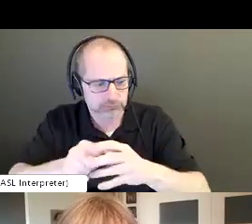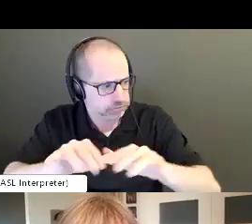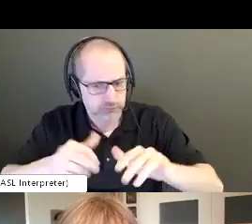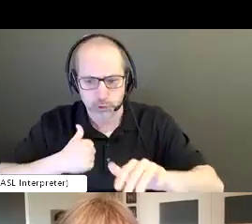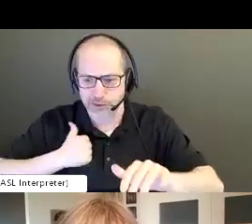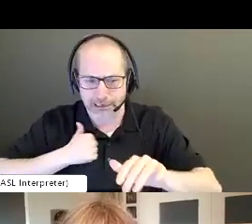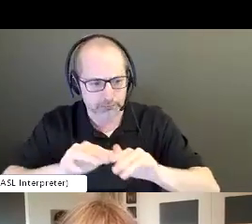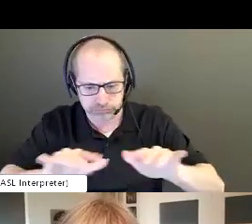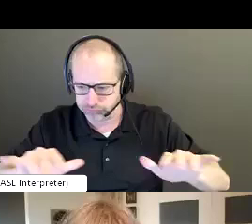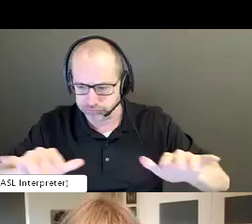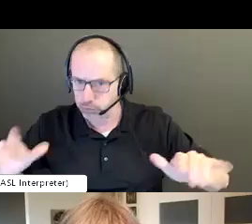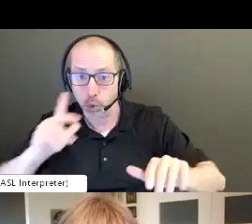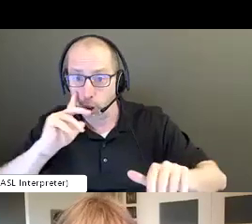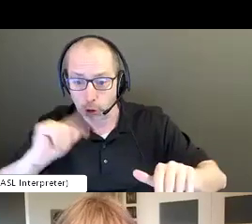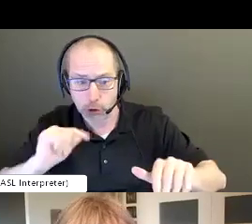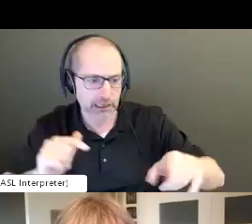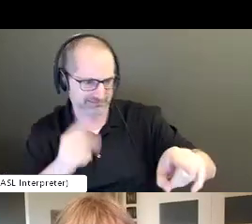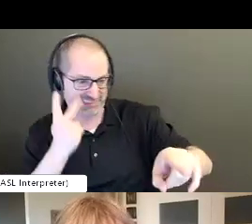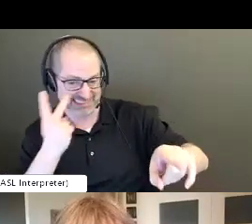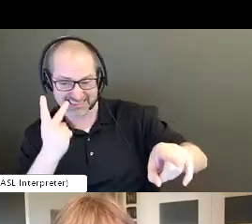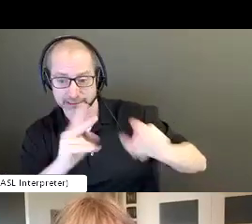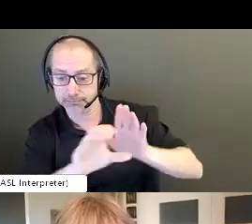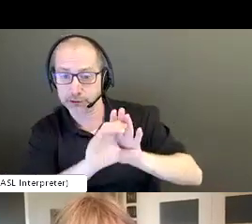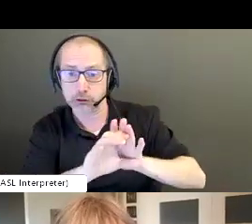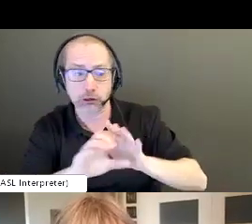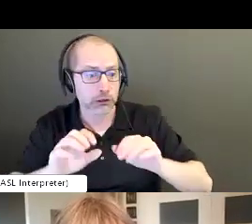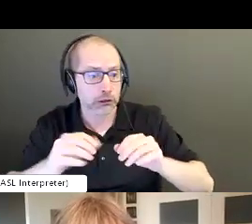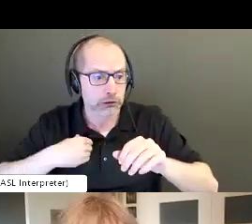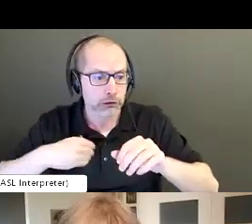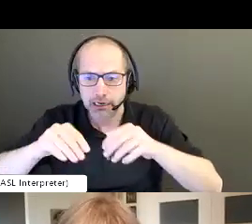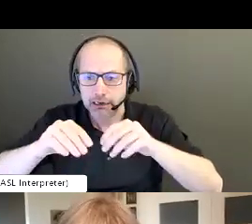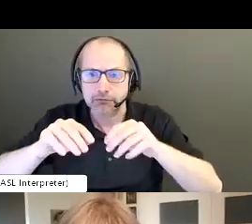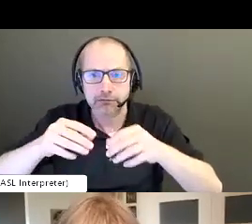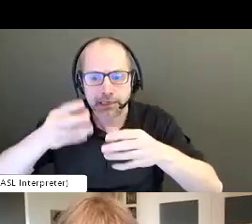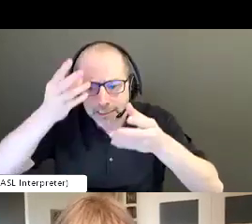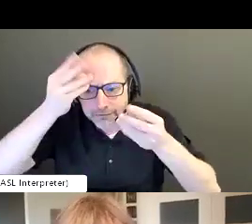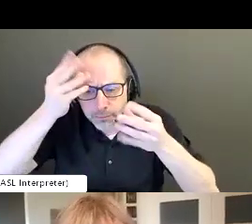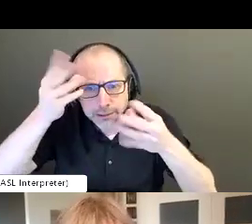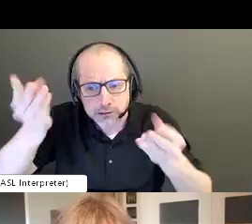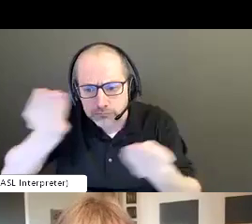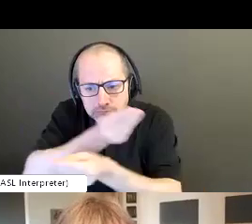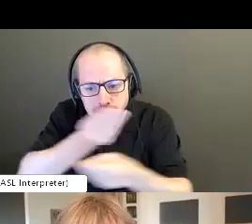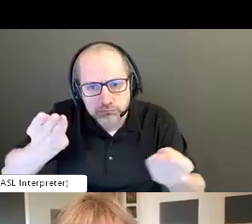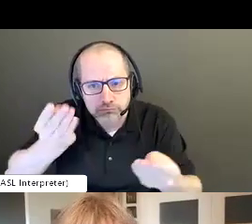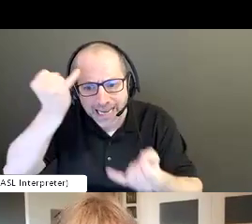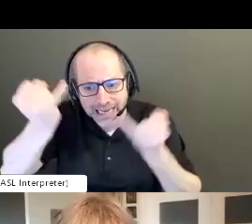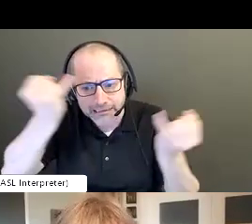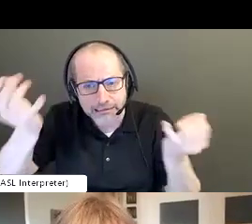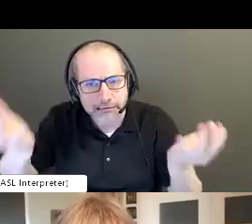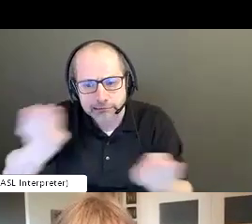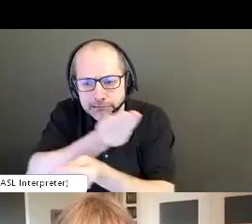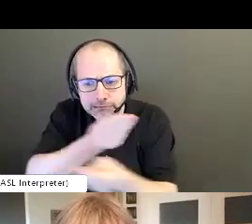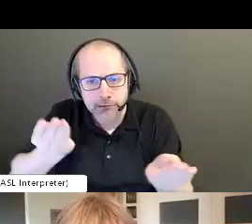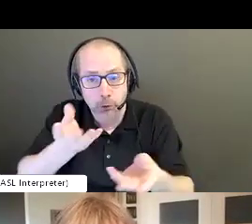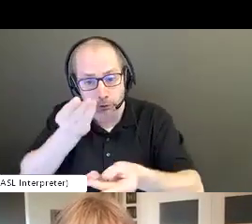country where you have mechanisms where you can drive information and ideas up, down, and across